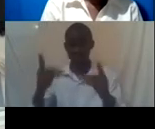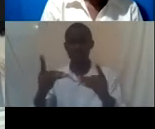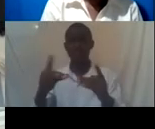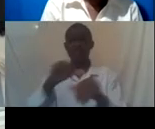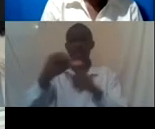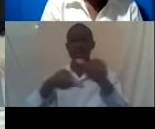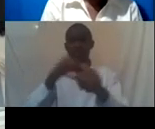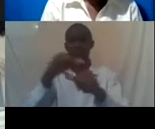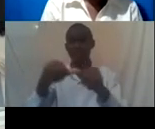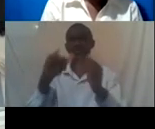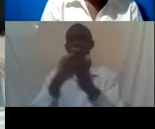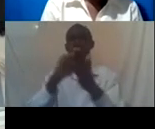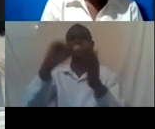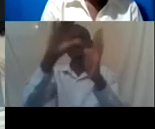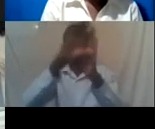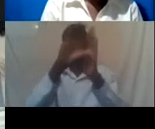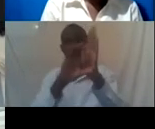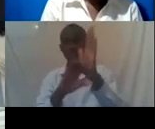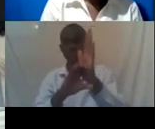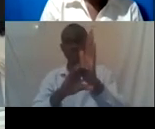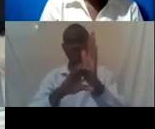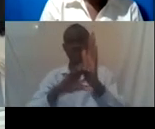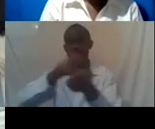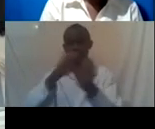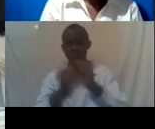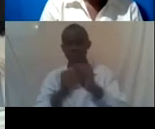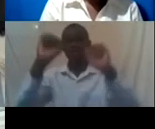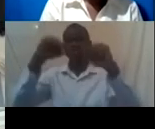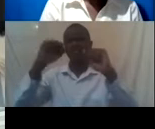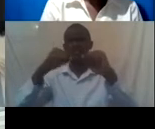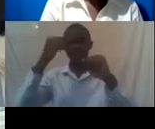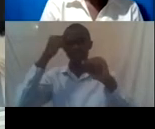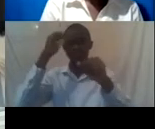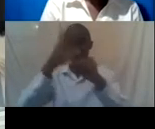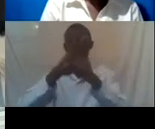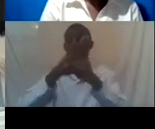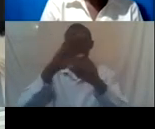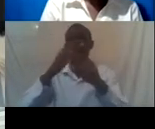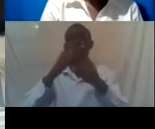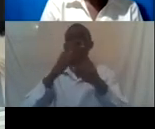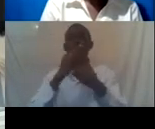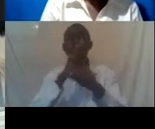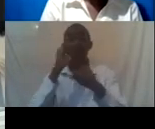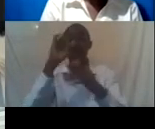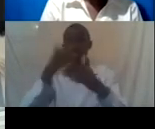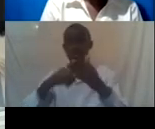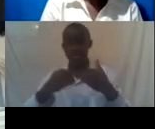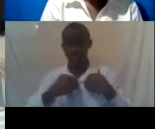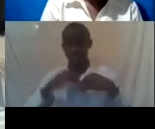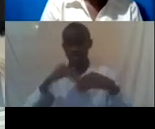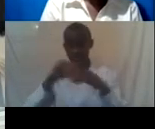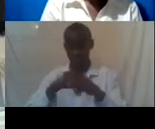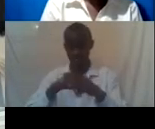proposed constitutional amendments might be clouded by what is proposed in consequential legislation, by what is said